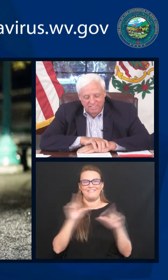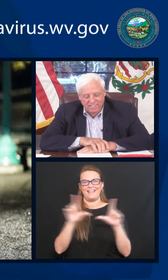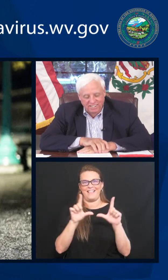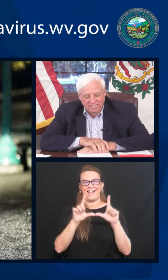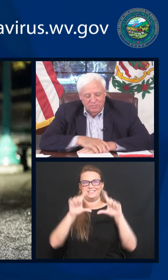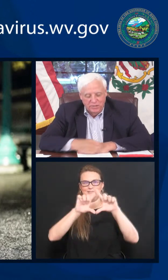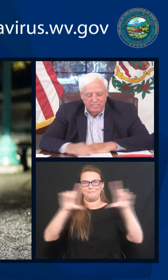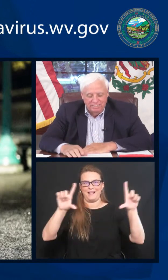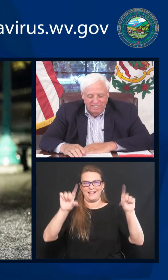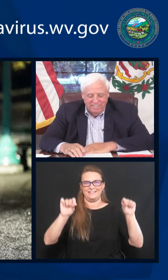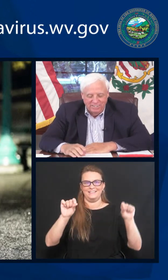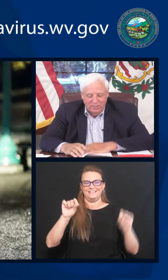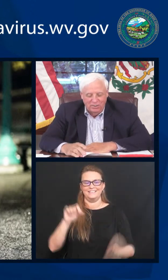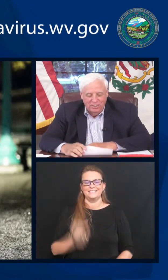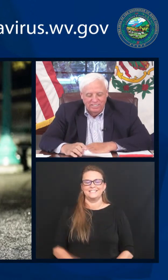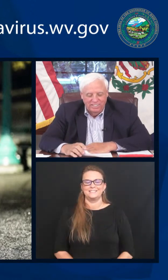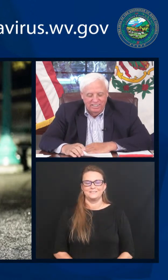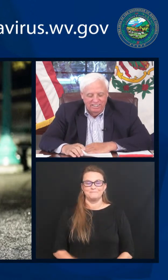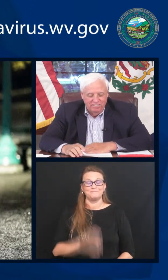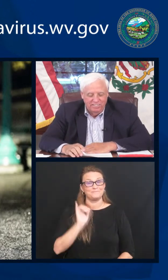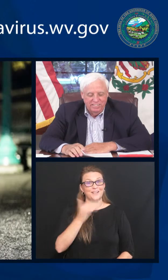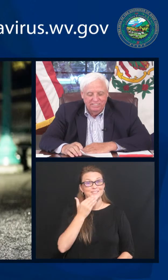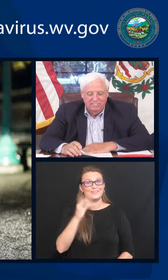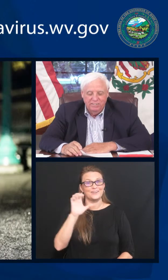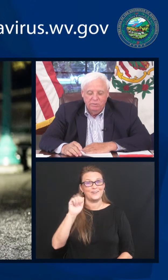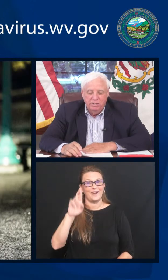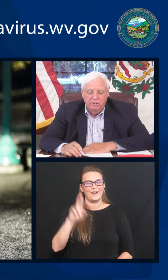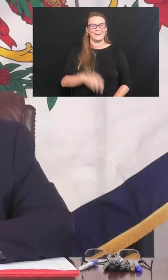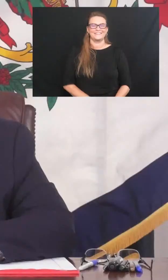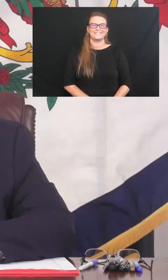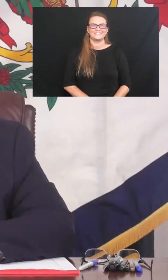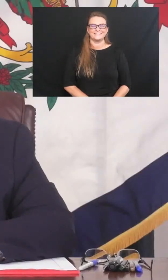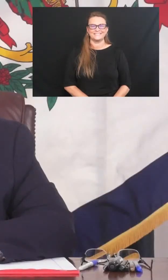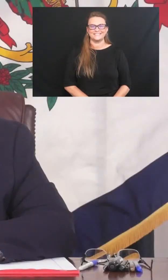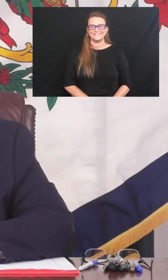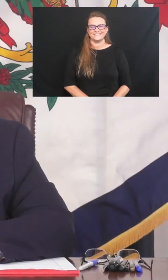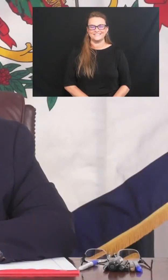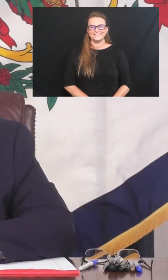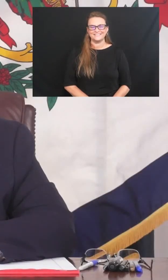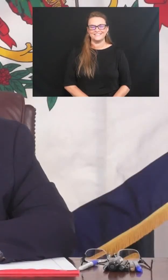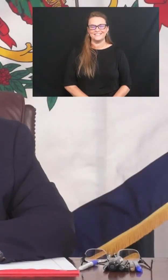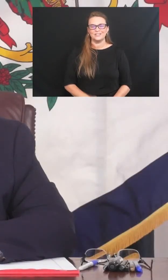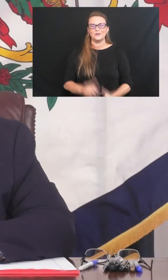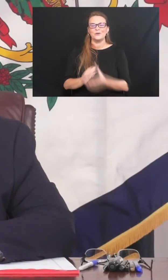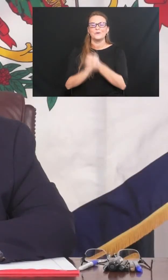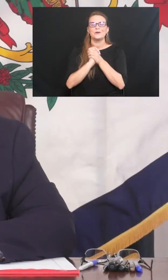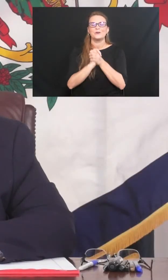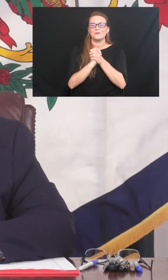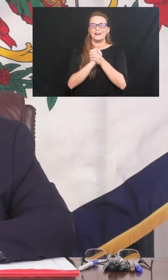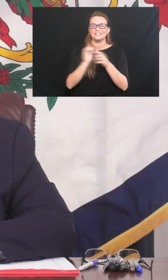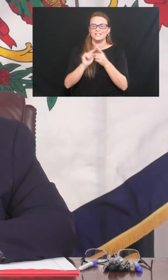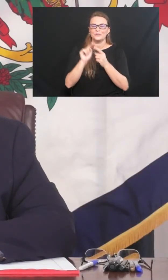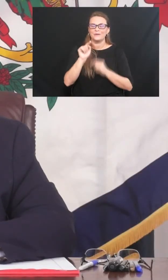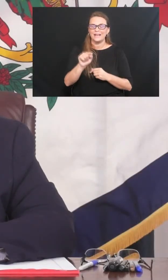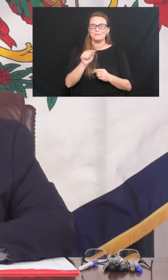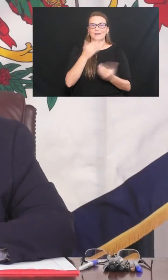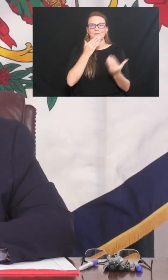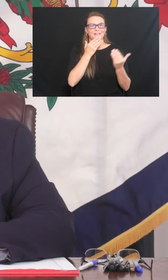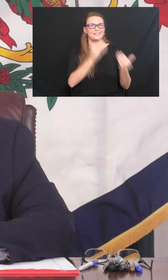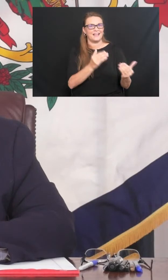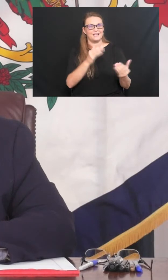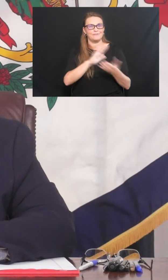a fancy Dan car right there and everything. So anyway, we congratulate him, and more than anything, we thank him for